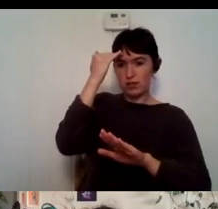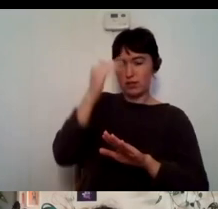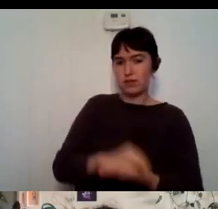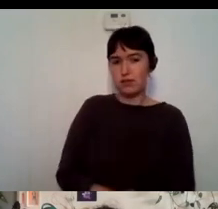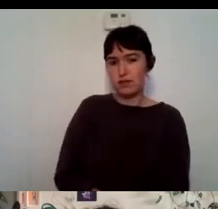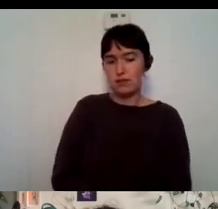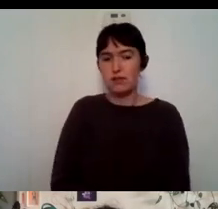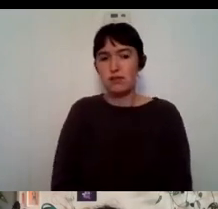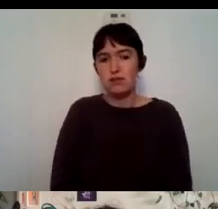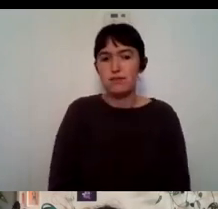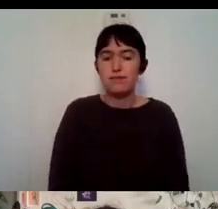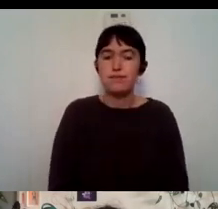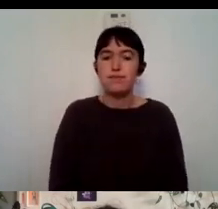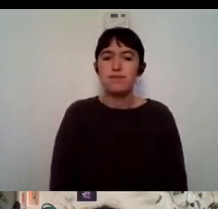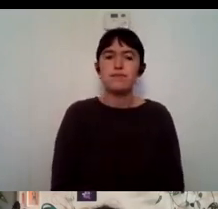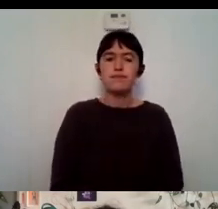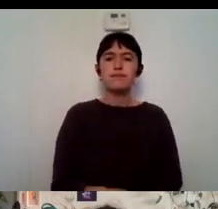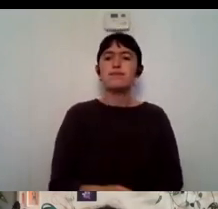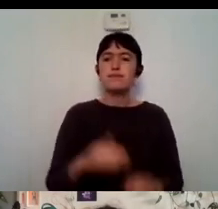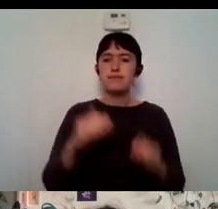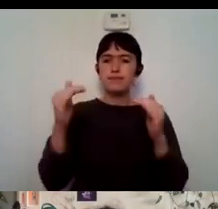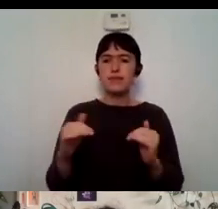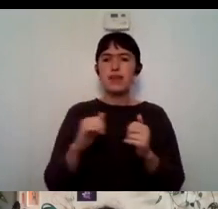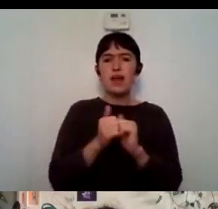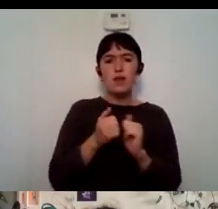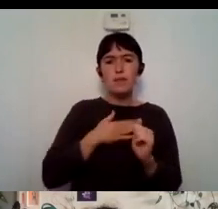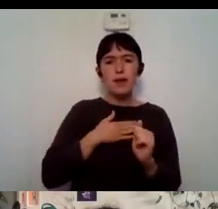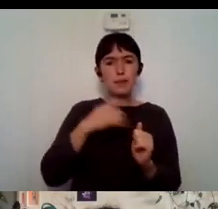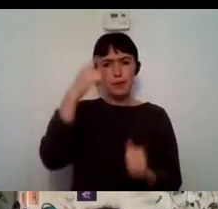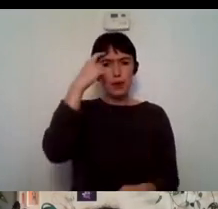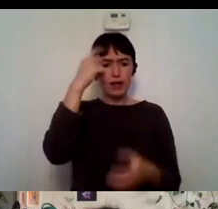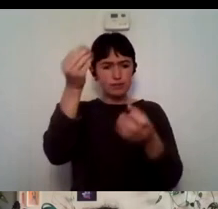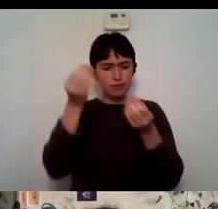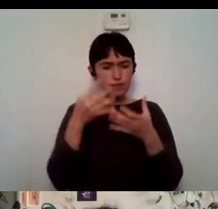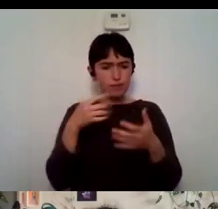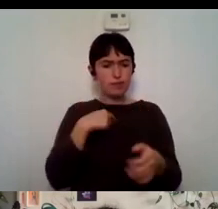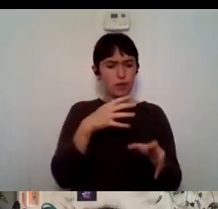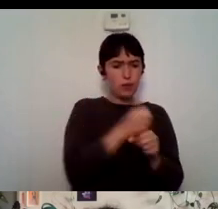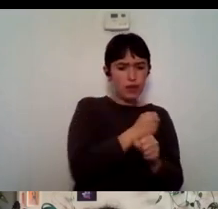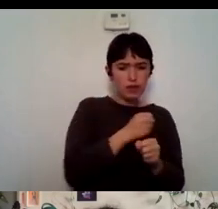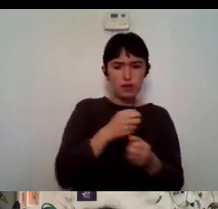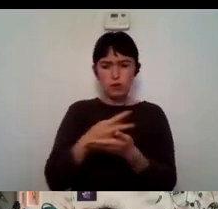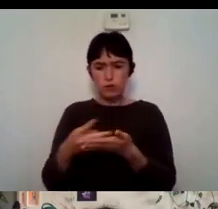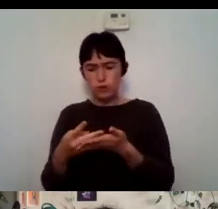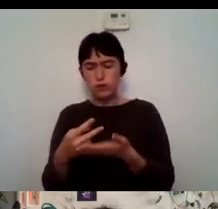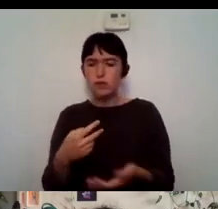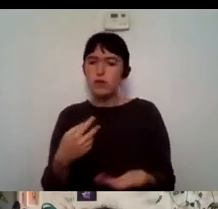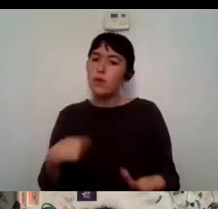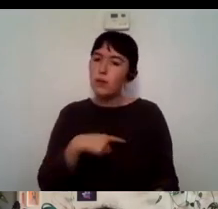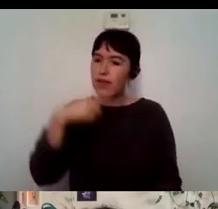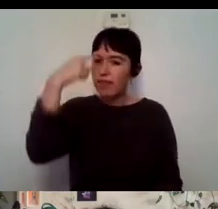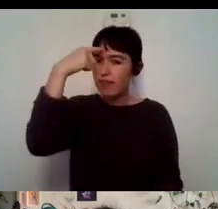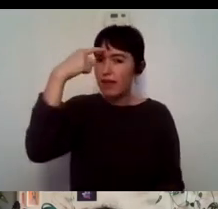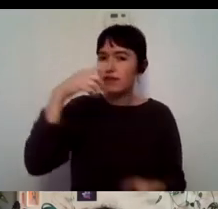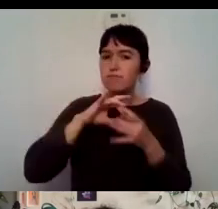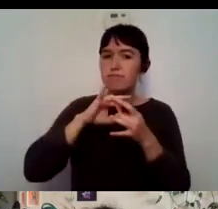So how does my brain tell me whether I've won or lost? So we think this relates to differences in a chemical